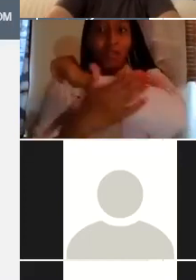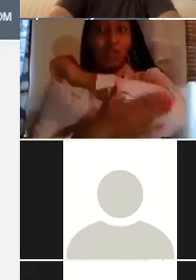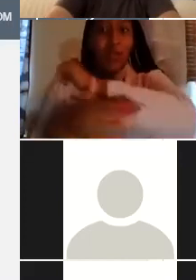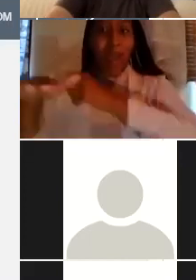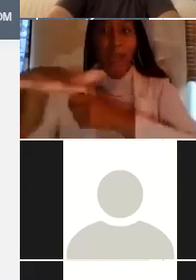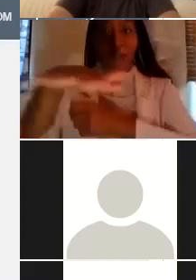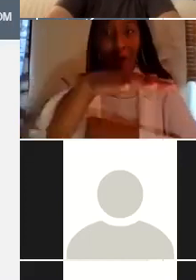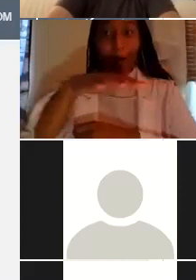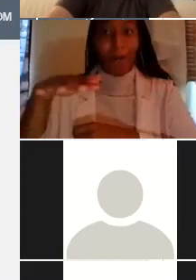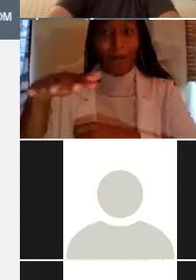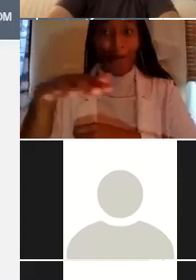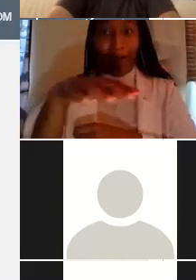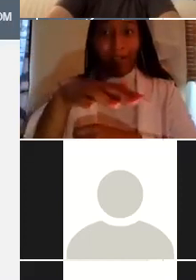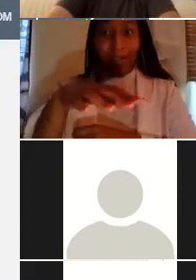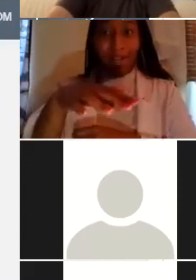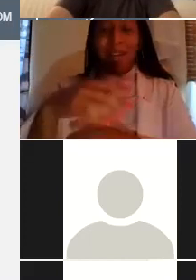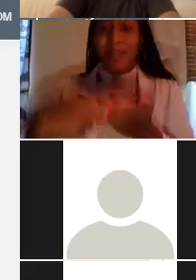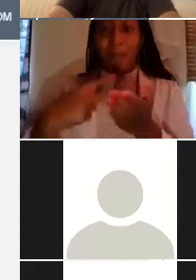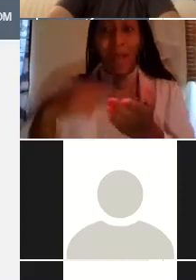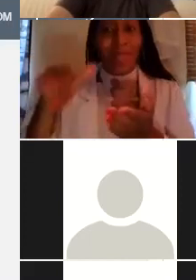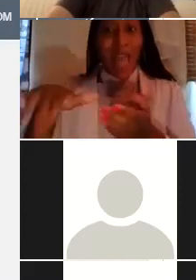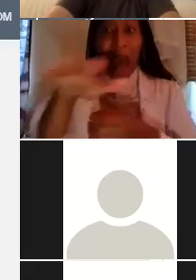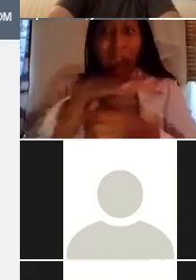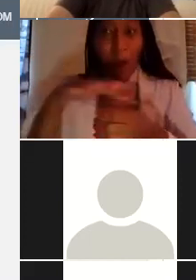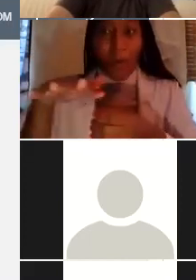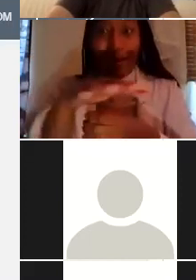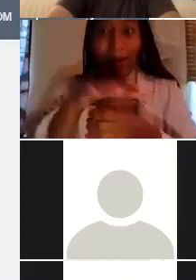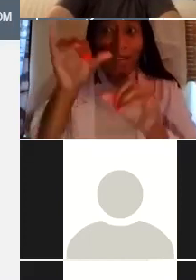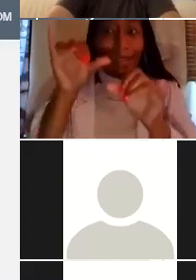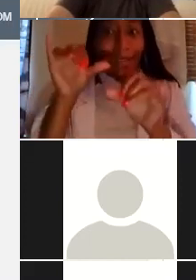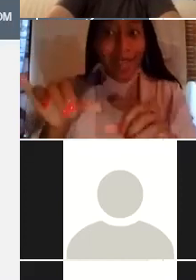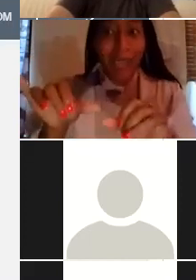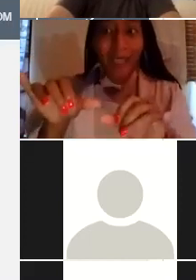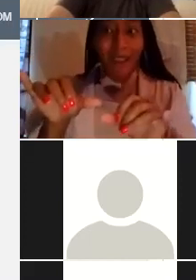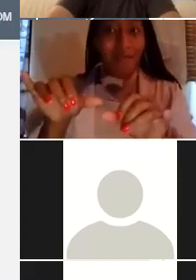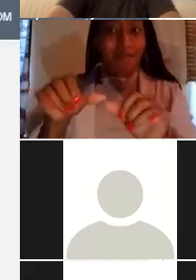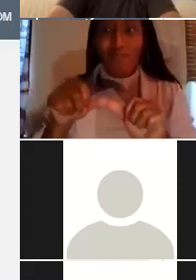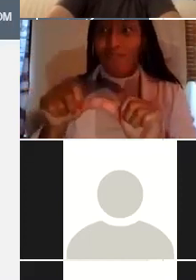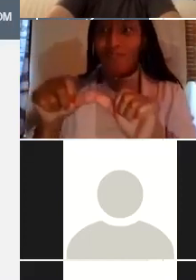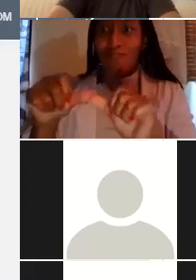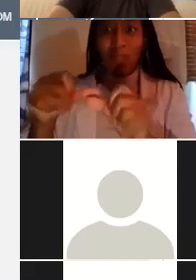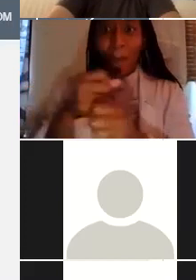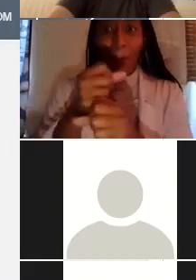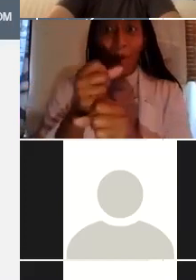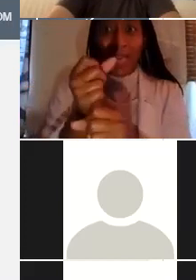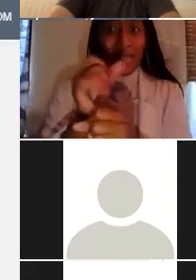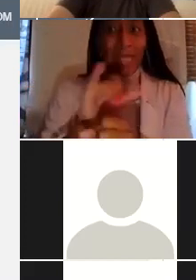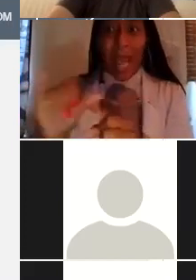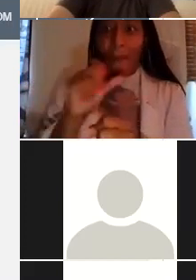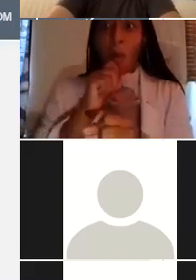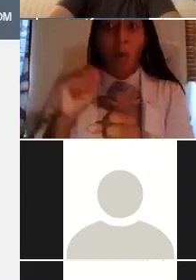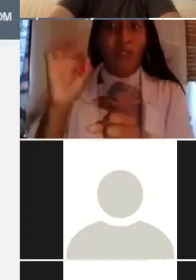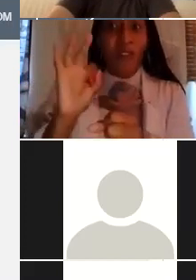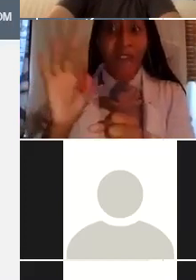for hundreds of years, right? Where a country like Japan is really like really industrialized. And you can see